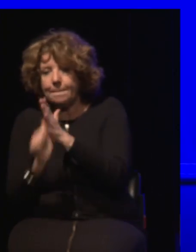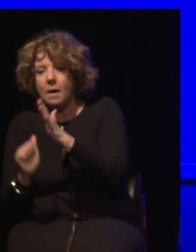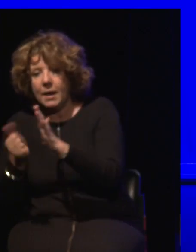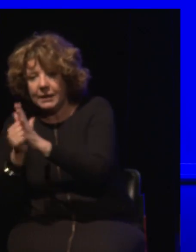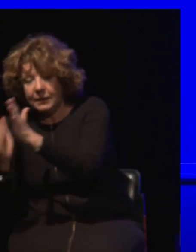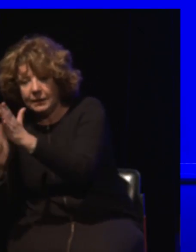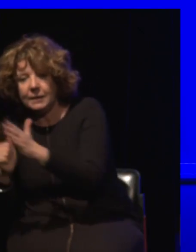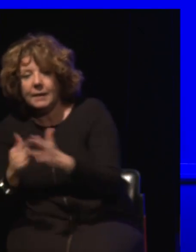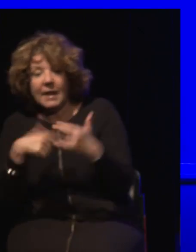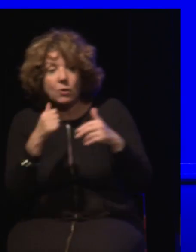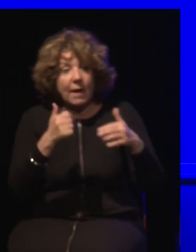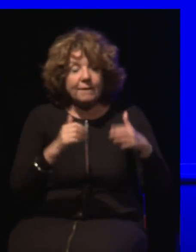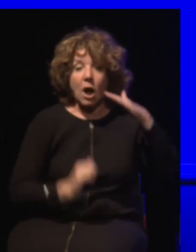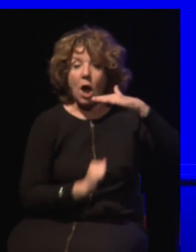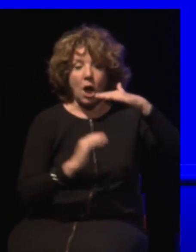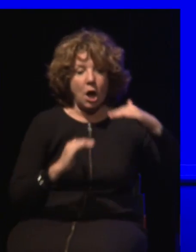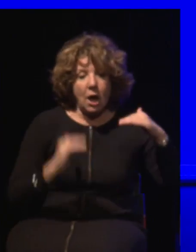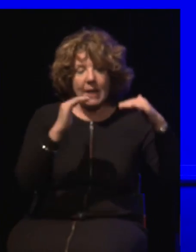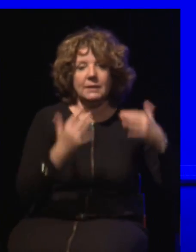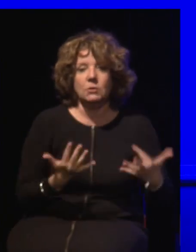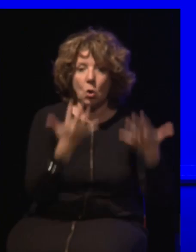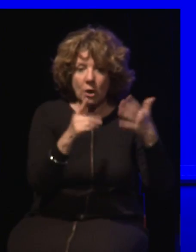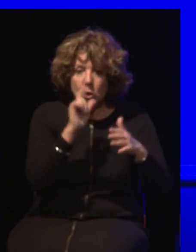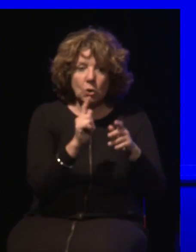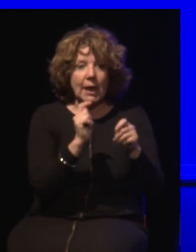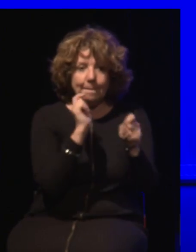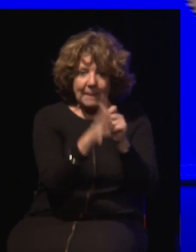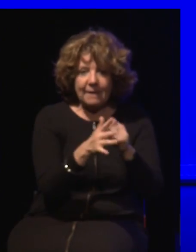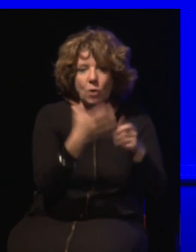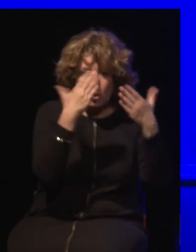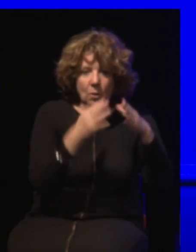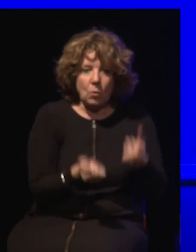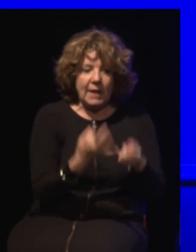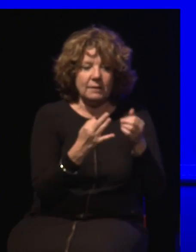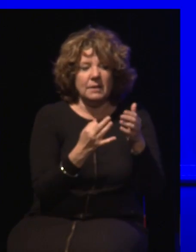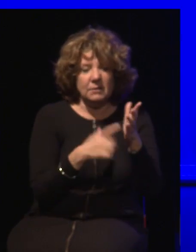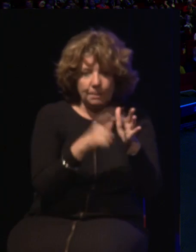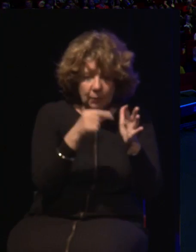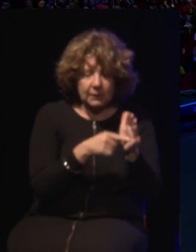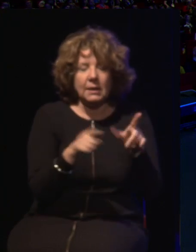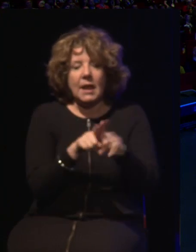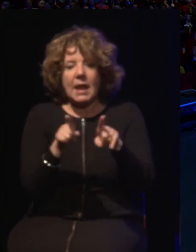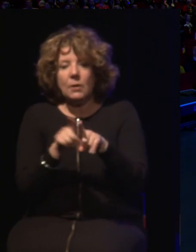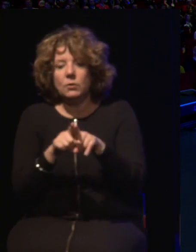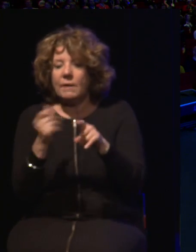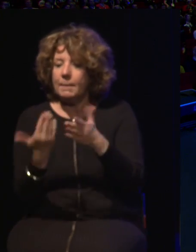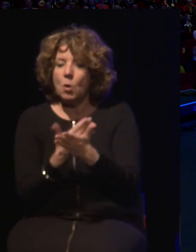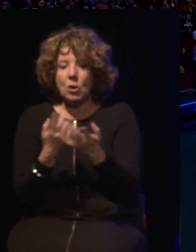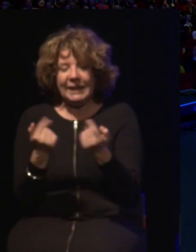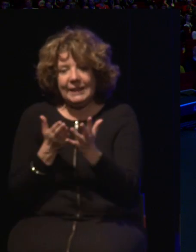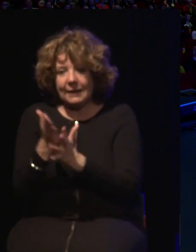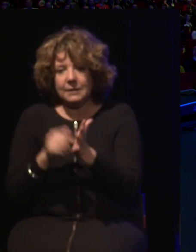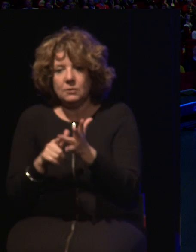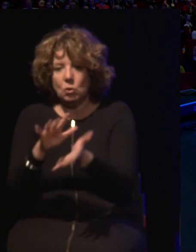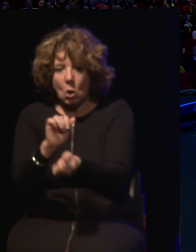deposit, easier access to loans, and having applications processed faster. The Sesame credit score